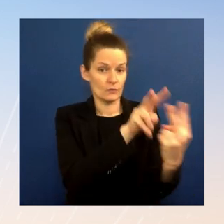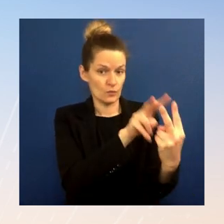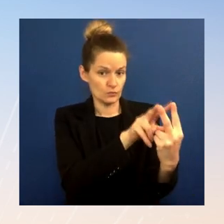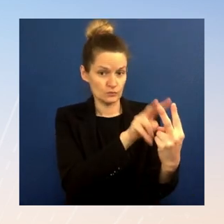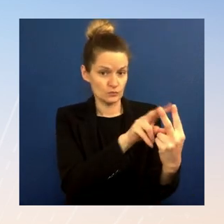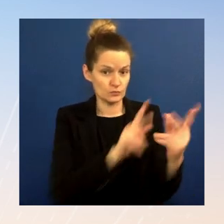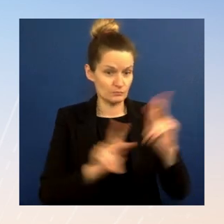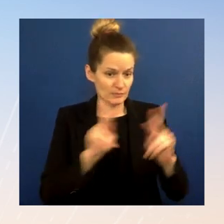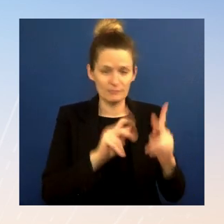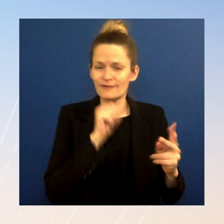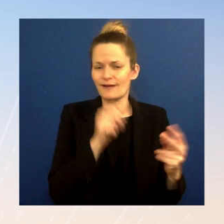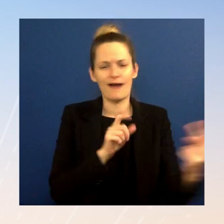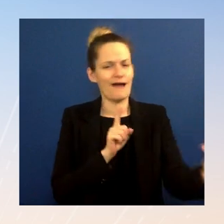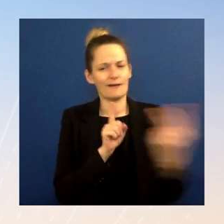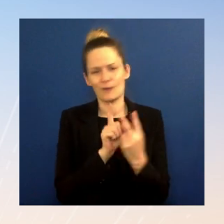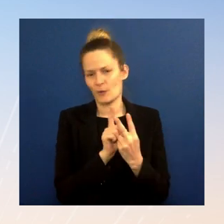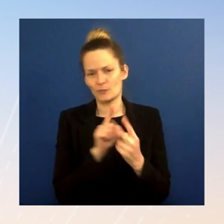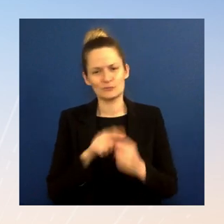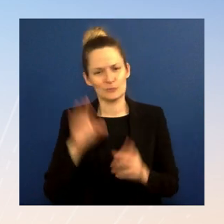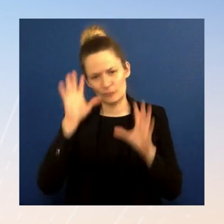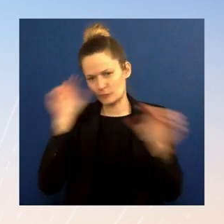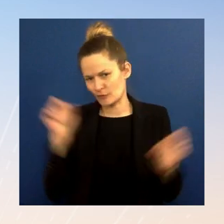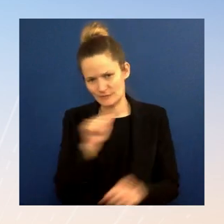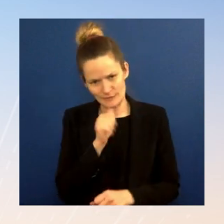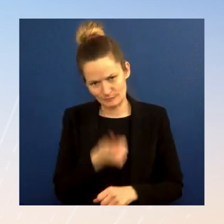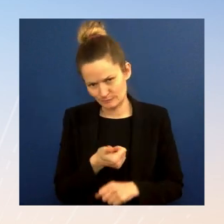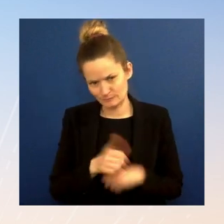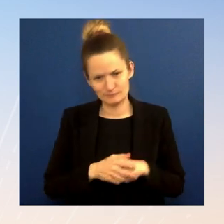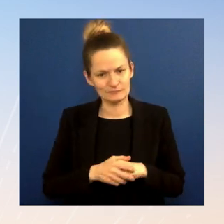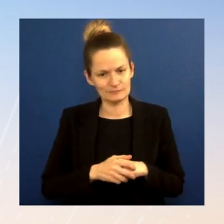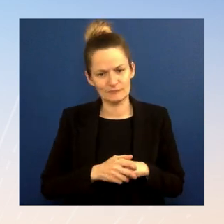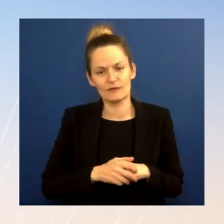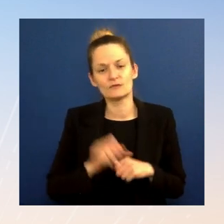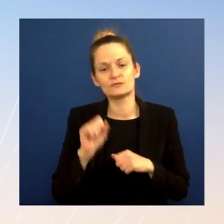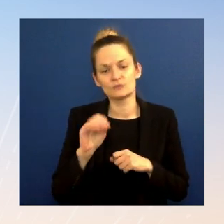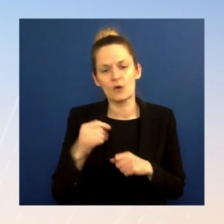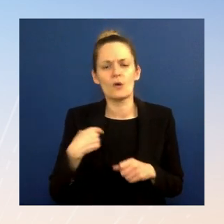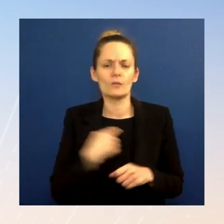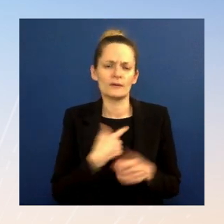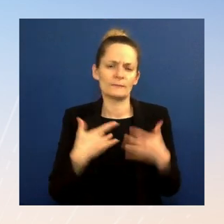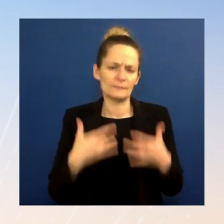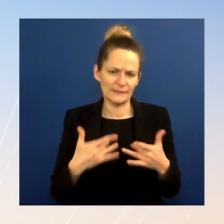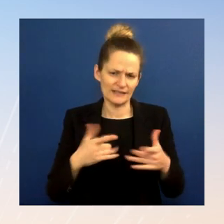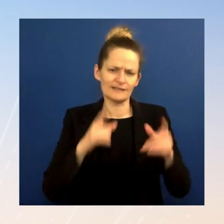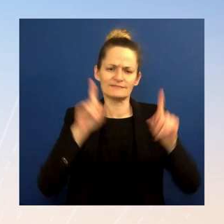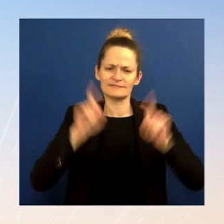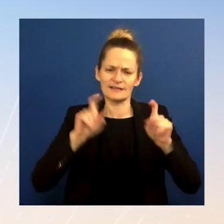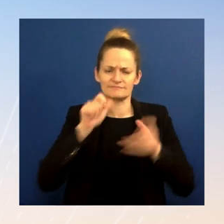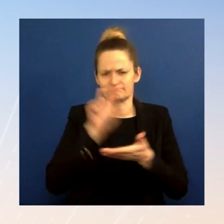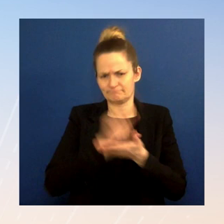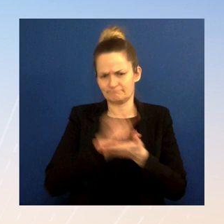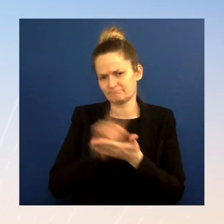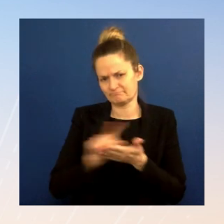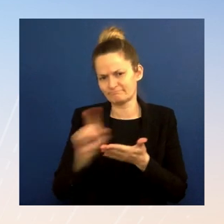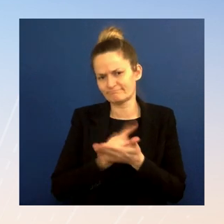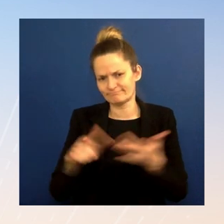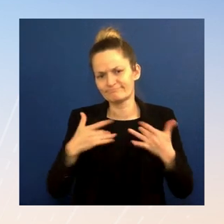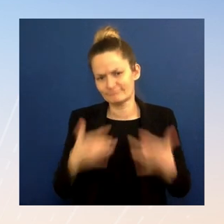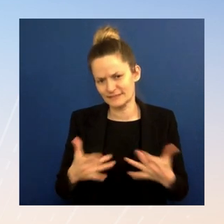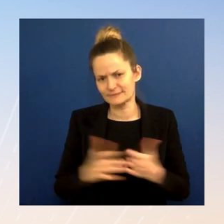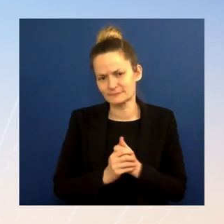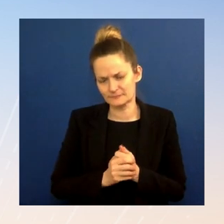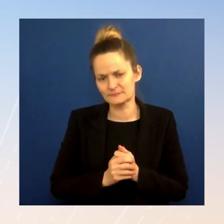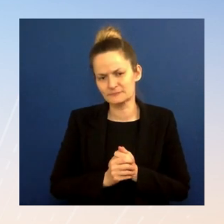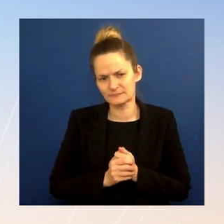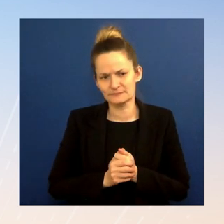time with. And so his weekly testing cadence remains as it has been. It has not changed. And there are a number of particular